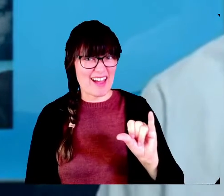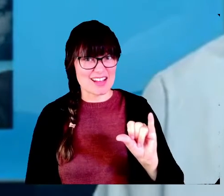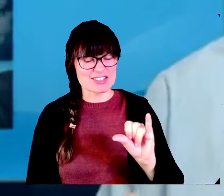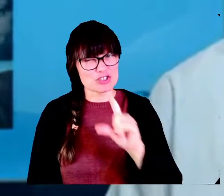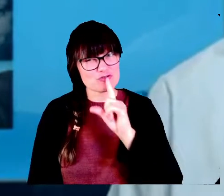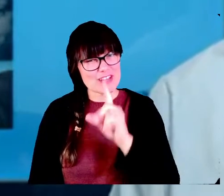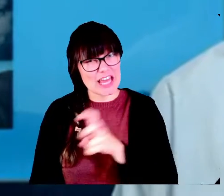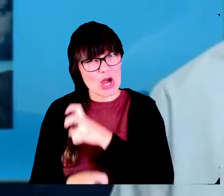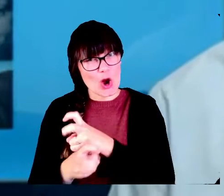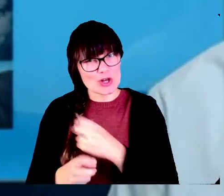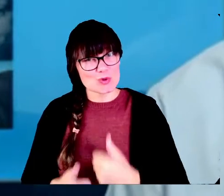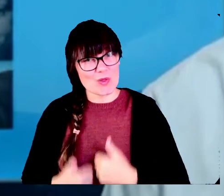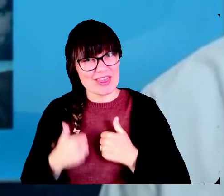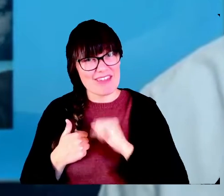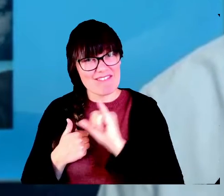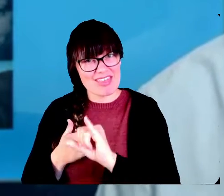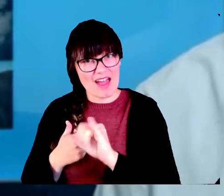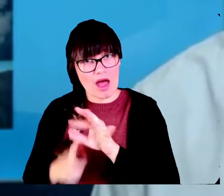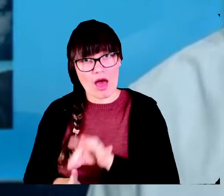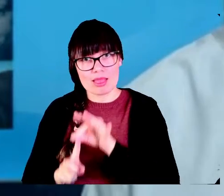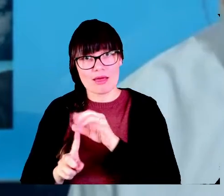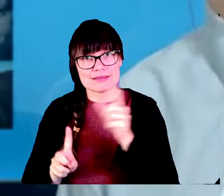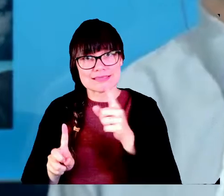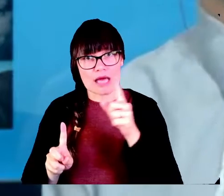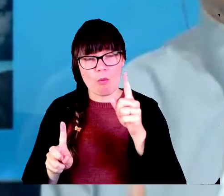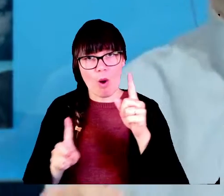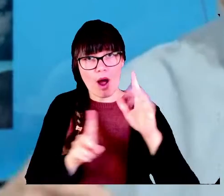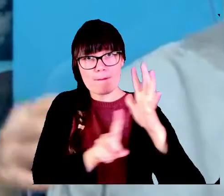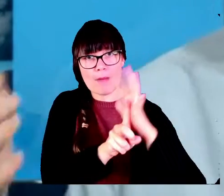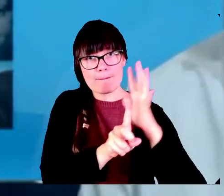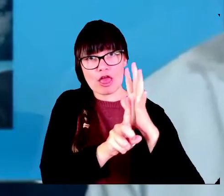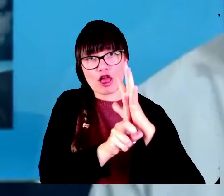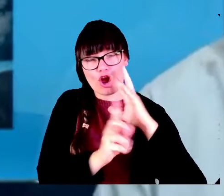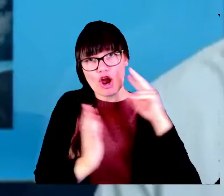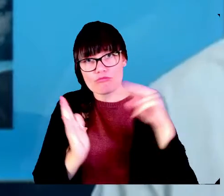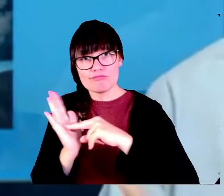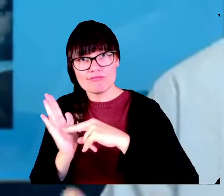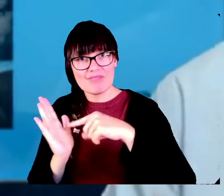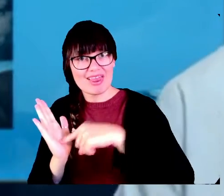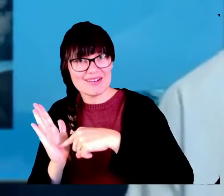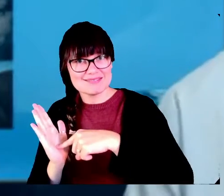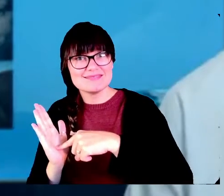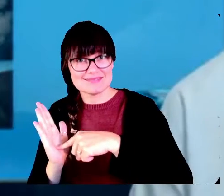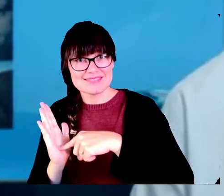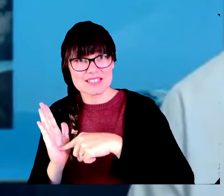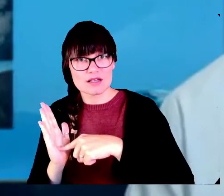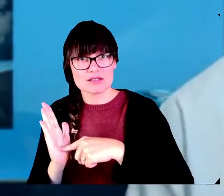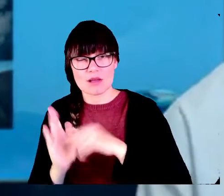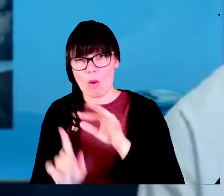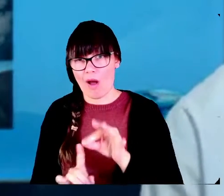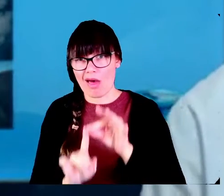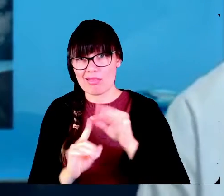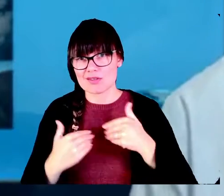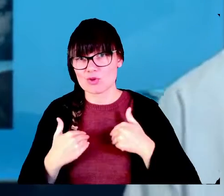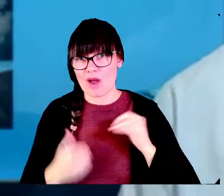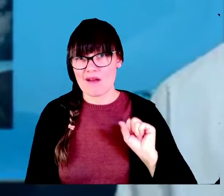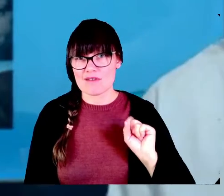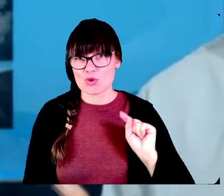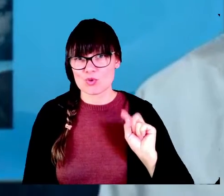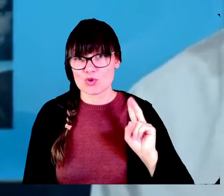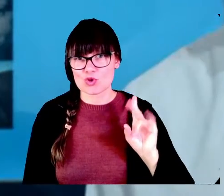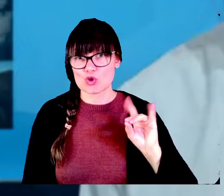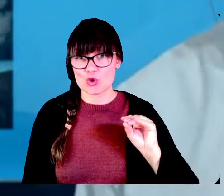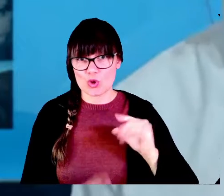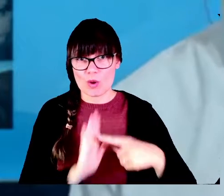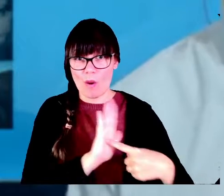way unless somebody big discovers you. So having a studio where everybody comes and buys your work, that